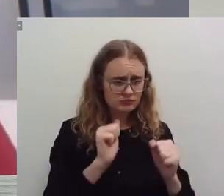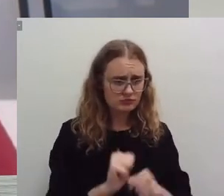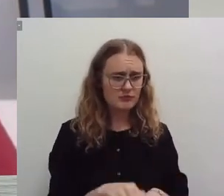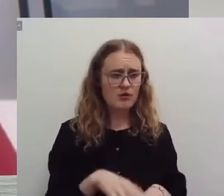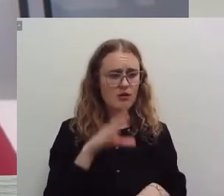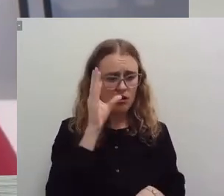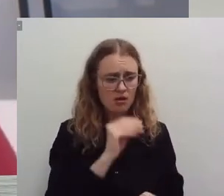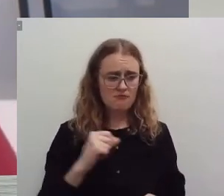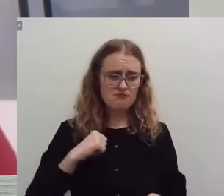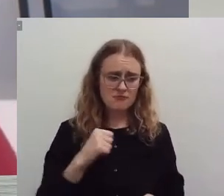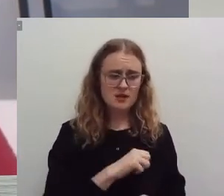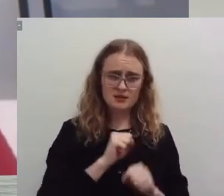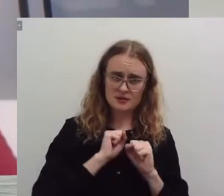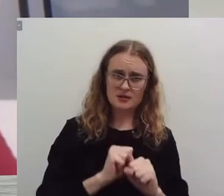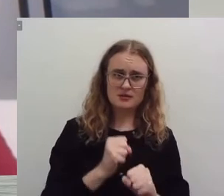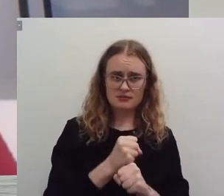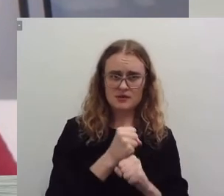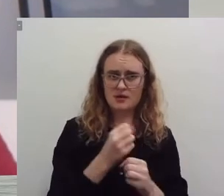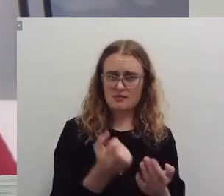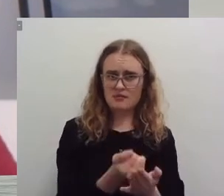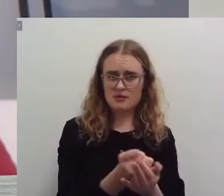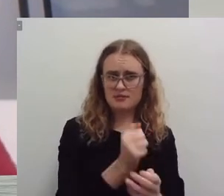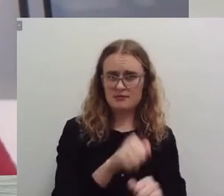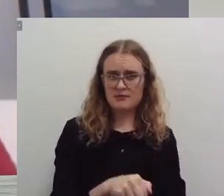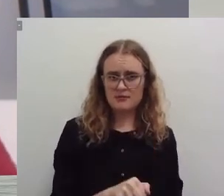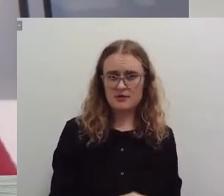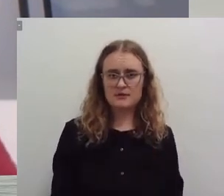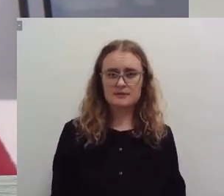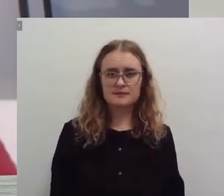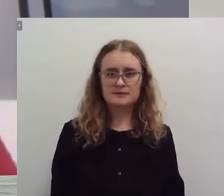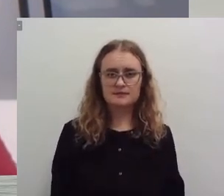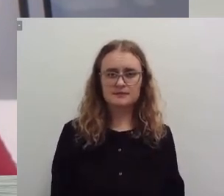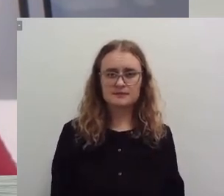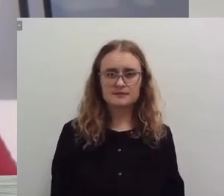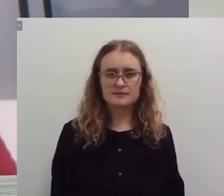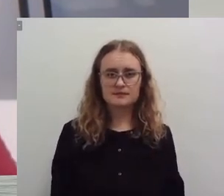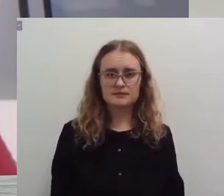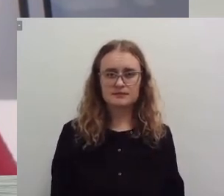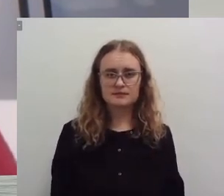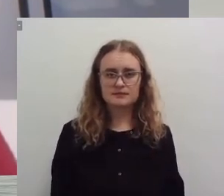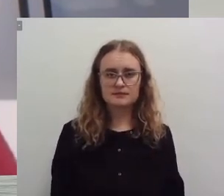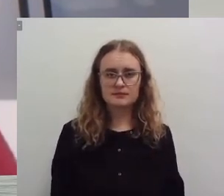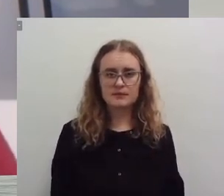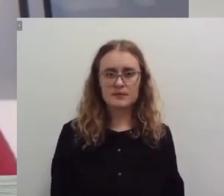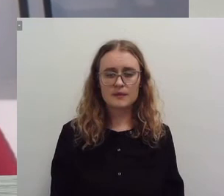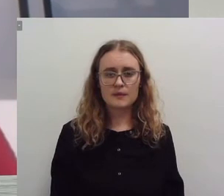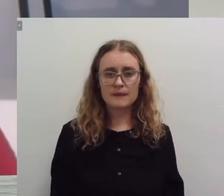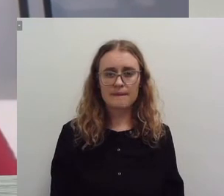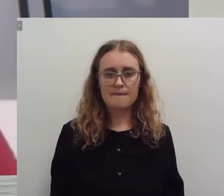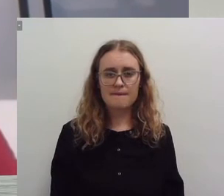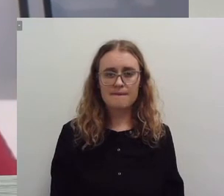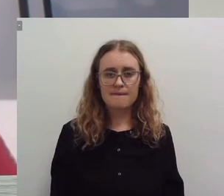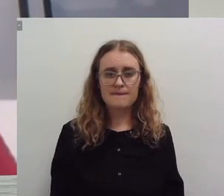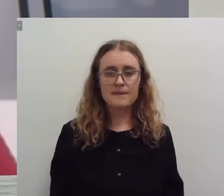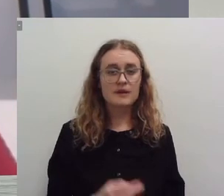it's not like a sentence. All the things that they've heard about themselves, all